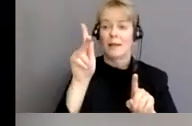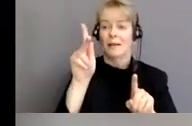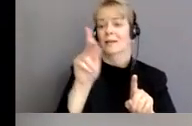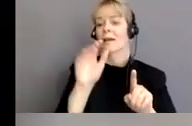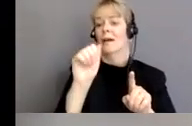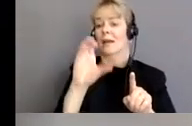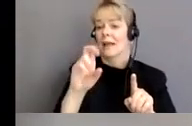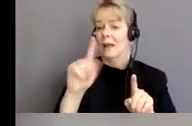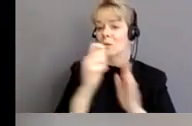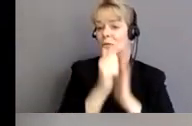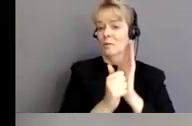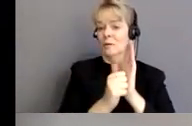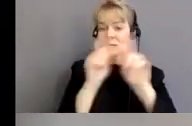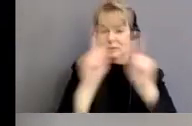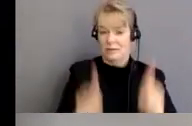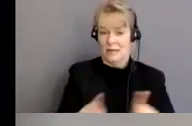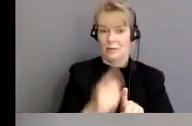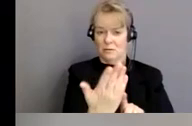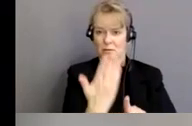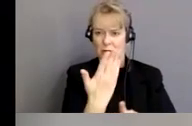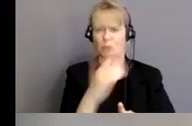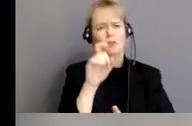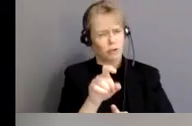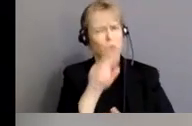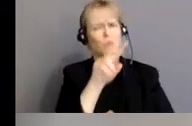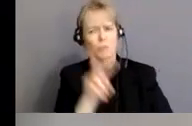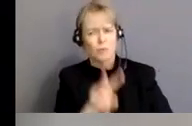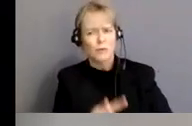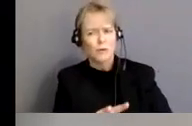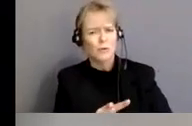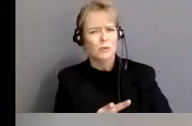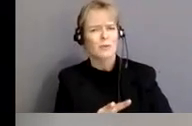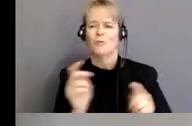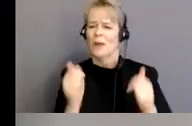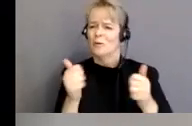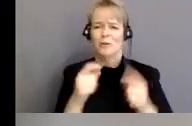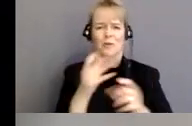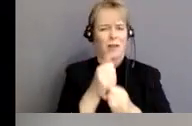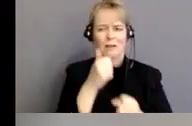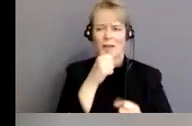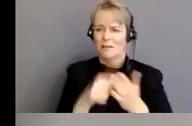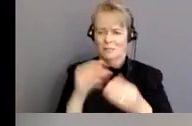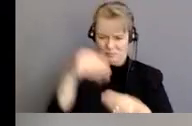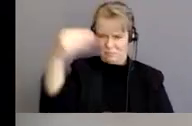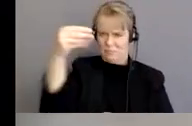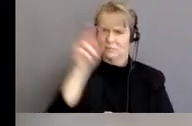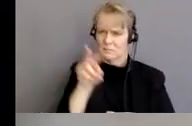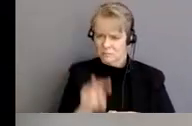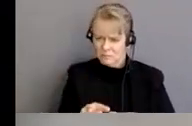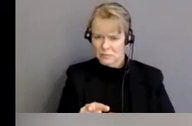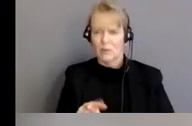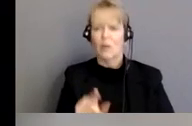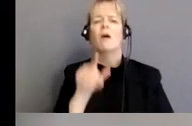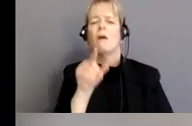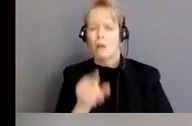those as soon as you get them, because you know what? The sooner you review them, the sooner you see a problem, the sooner you can act